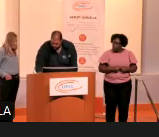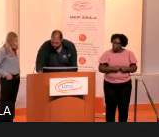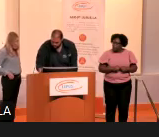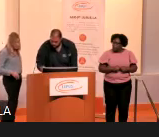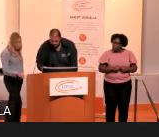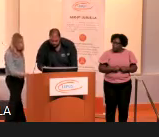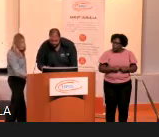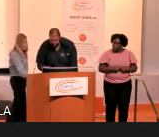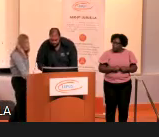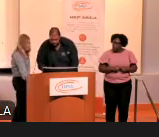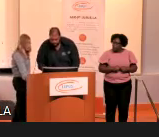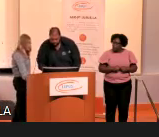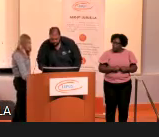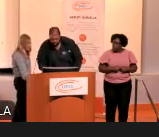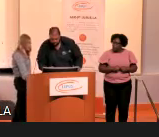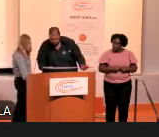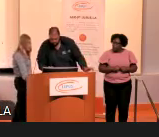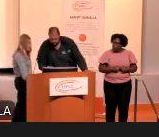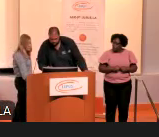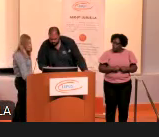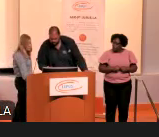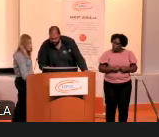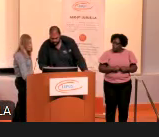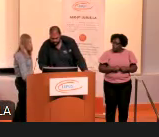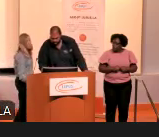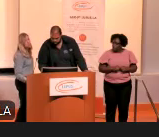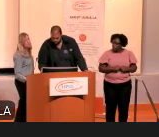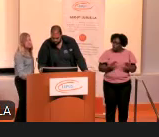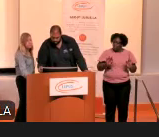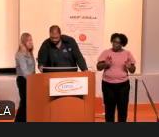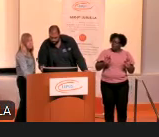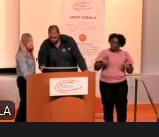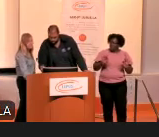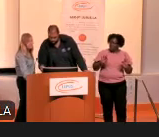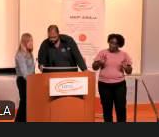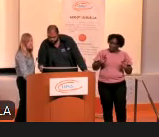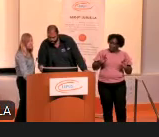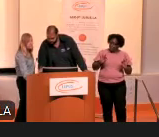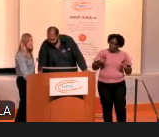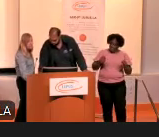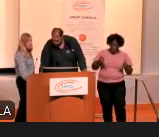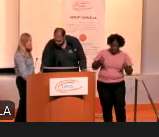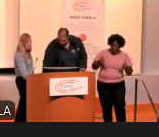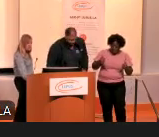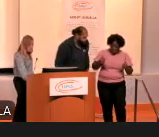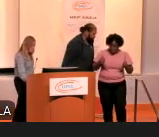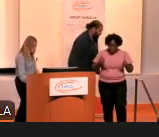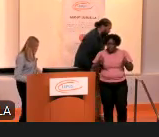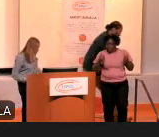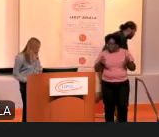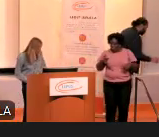And then I just put forward. Yeah. Okay. Right there? Yep. You can use the